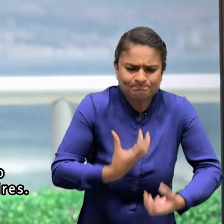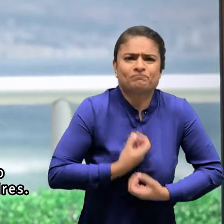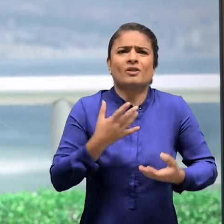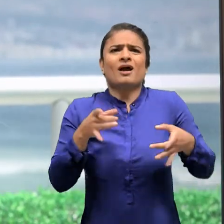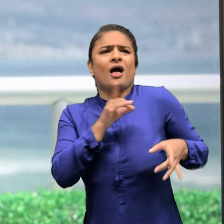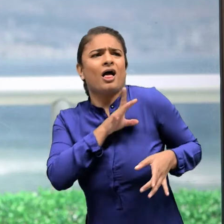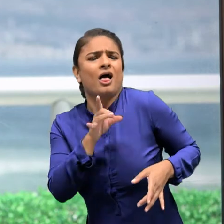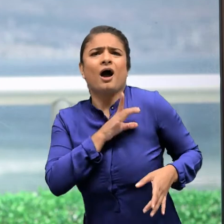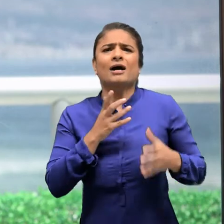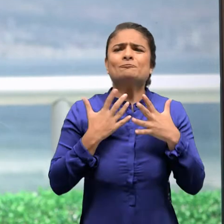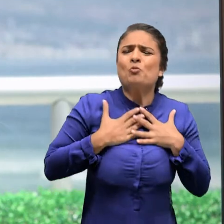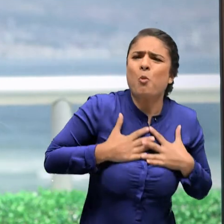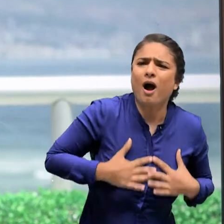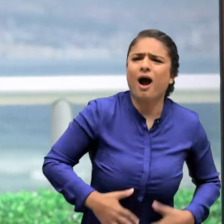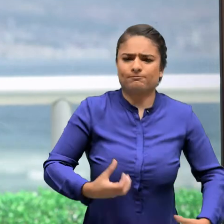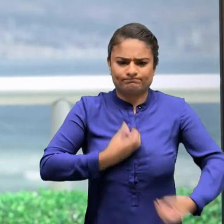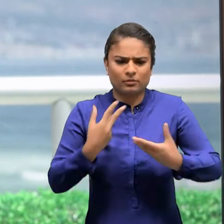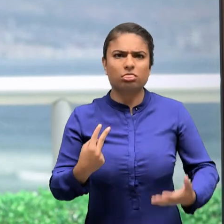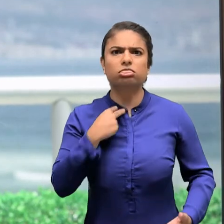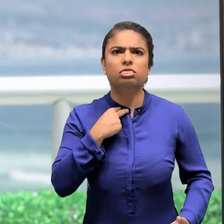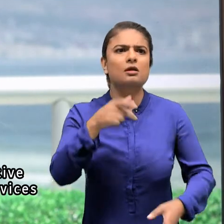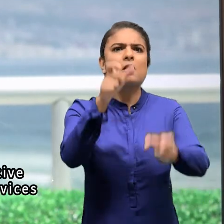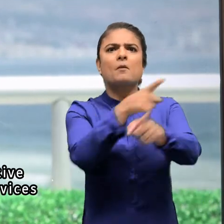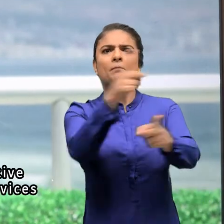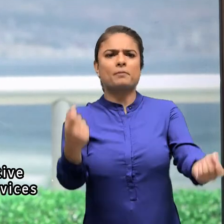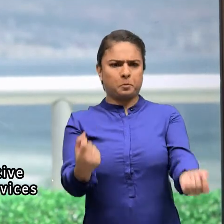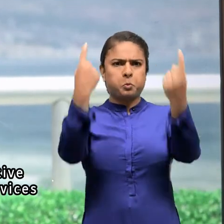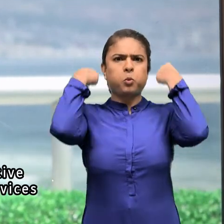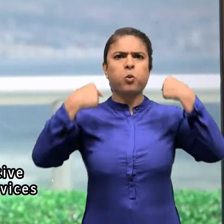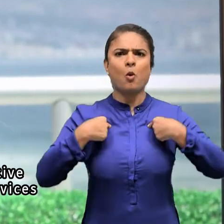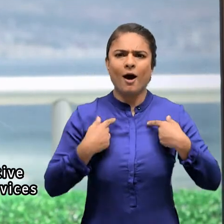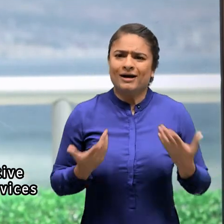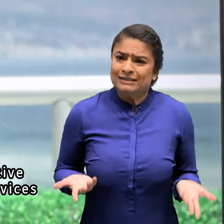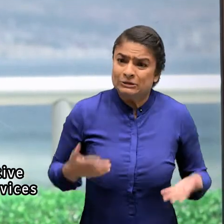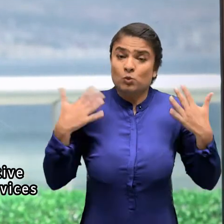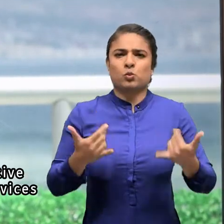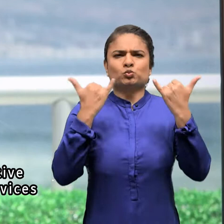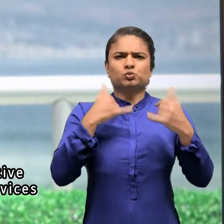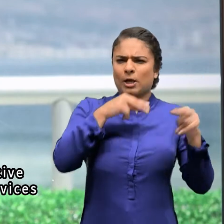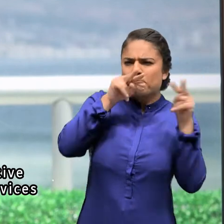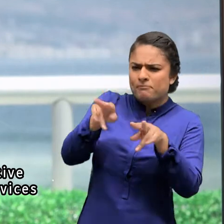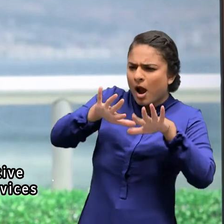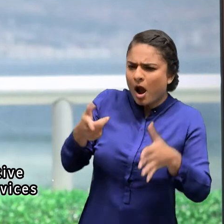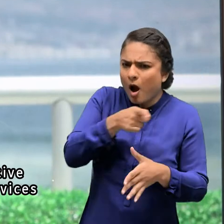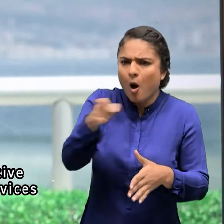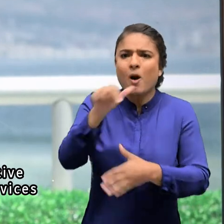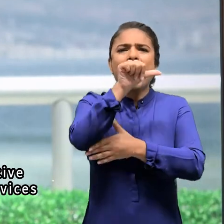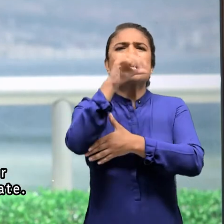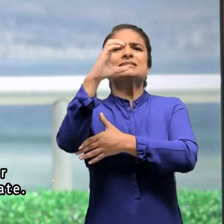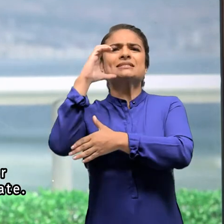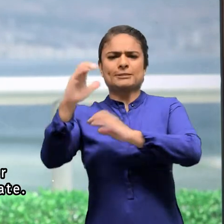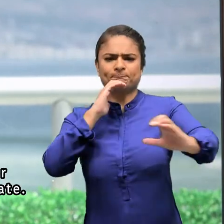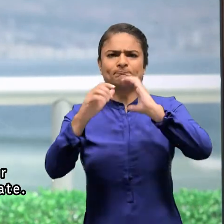desires, to not feel understood. Today we look at how augmentative and alternative communication